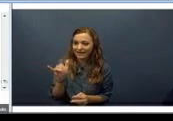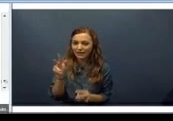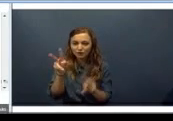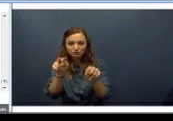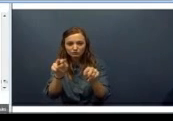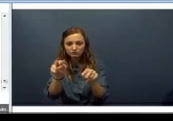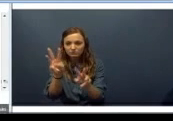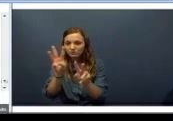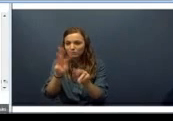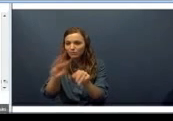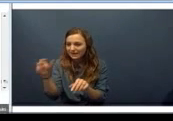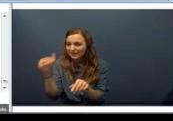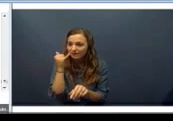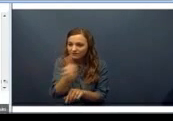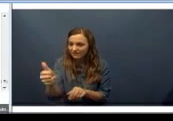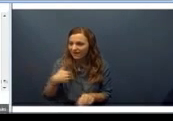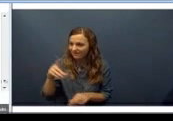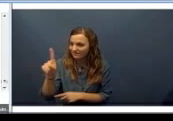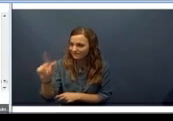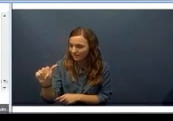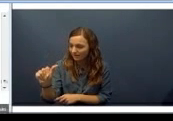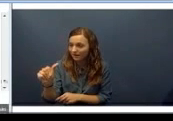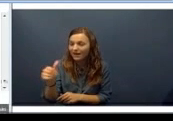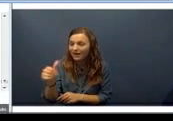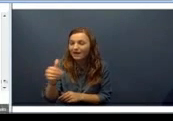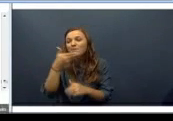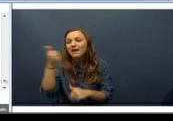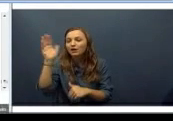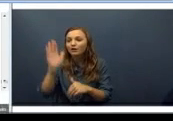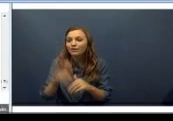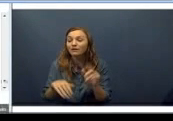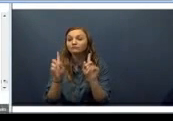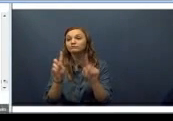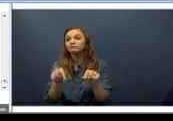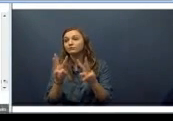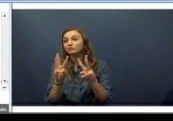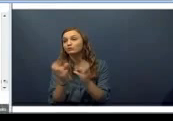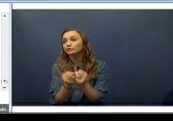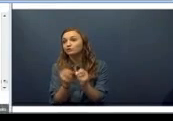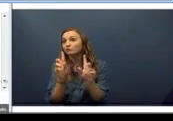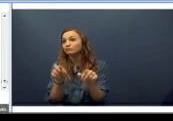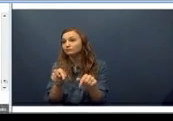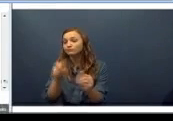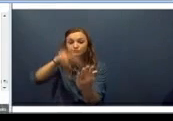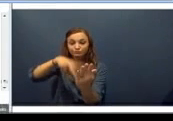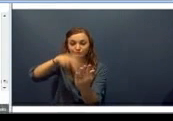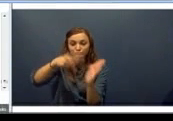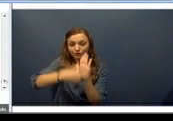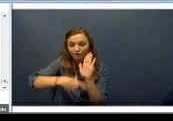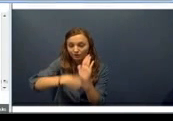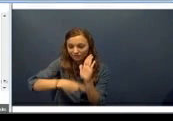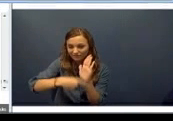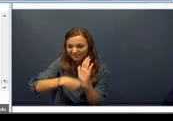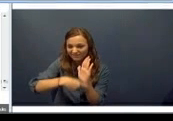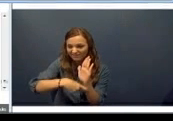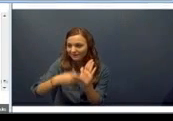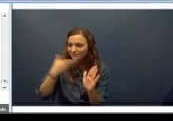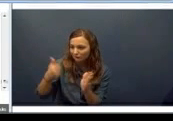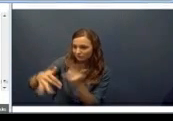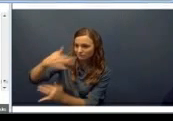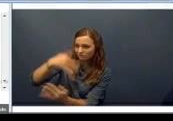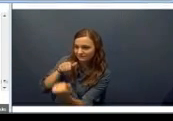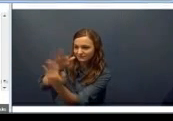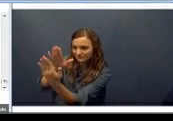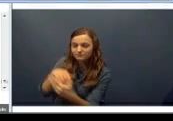to browse the web with a disability and browse your site in particular than you can by attending 1,000 webinars and reading 1,000 articles.